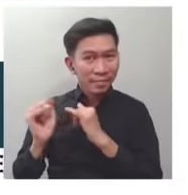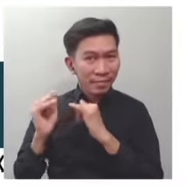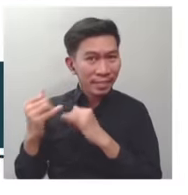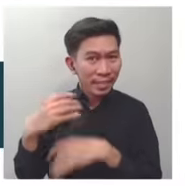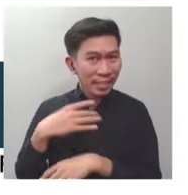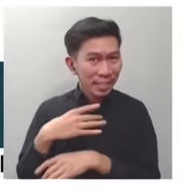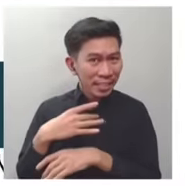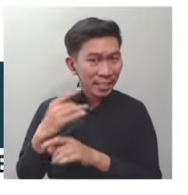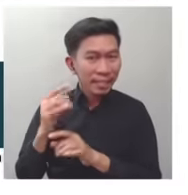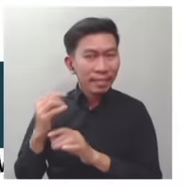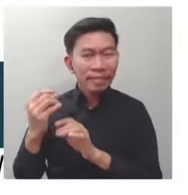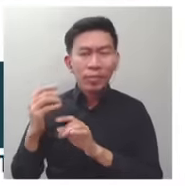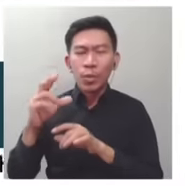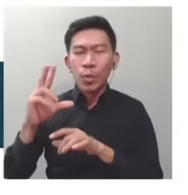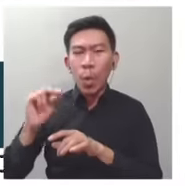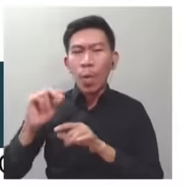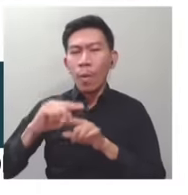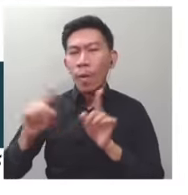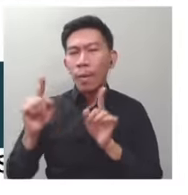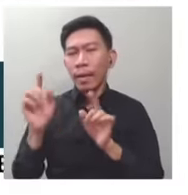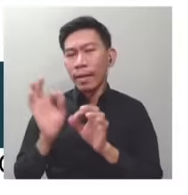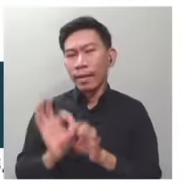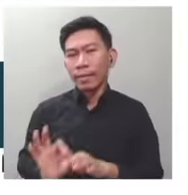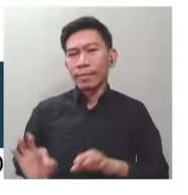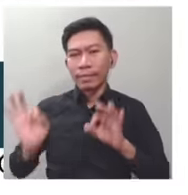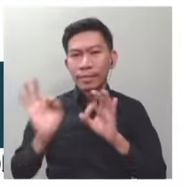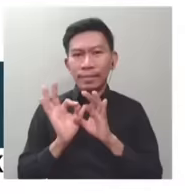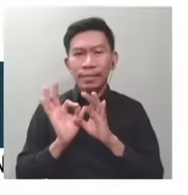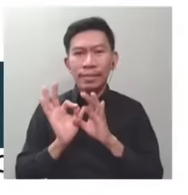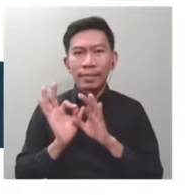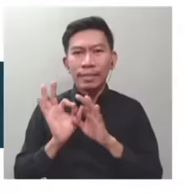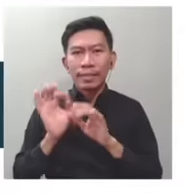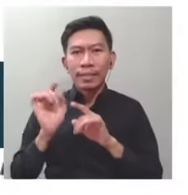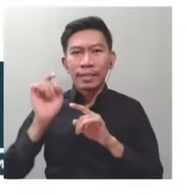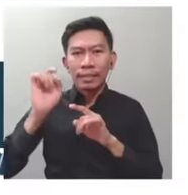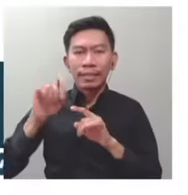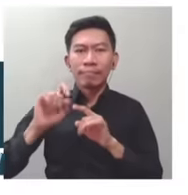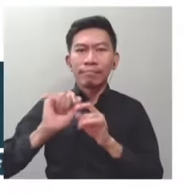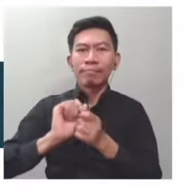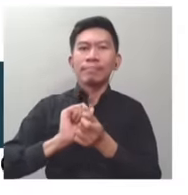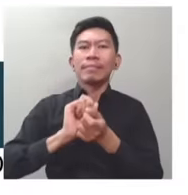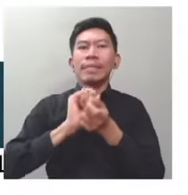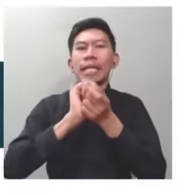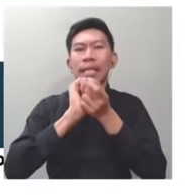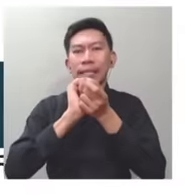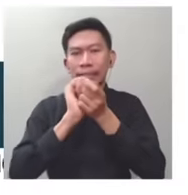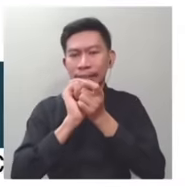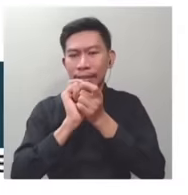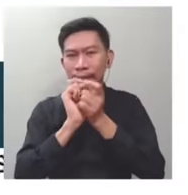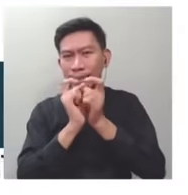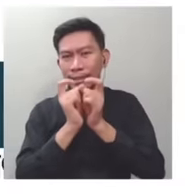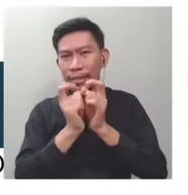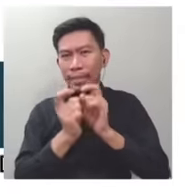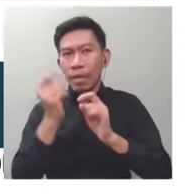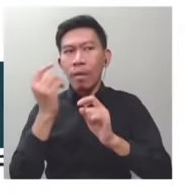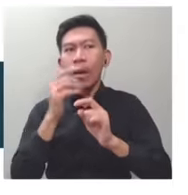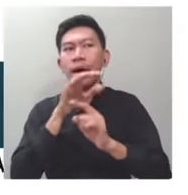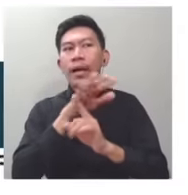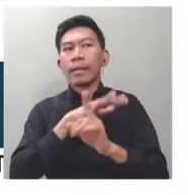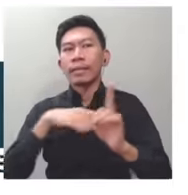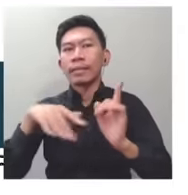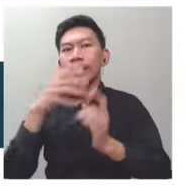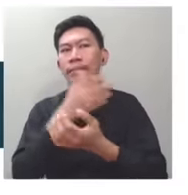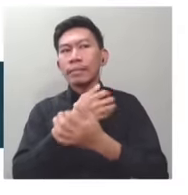it necessary to basically make certain adjustment, because we see the security environment